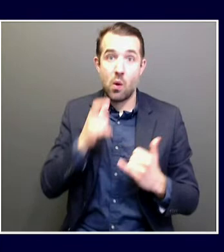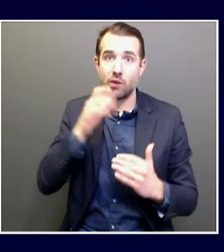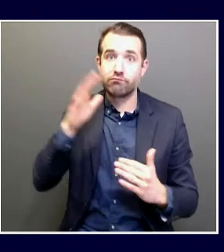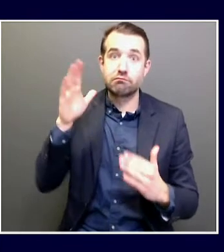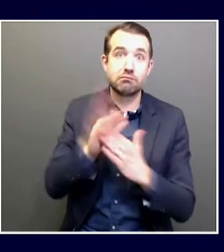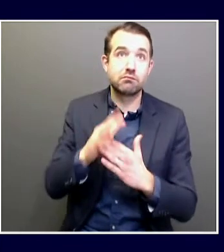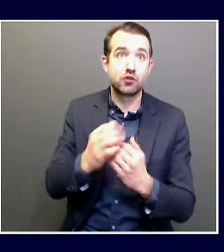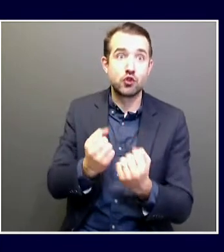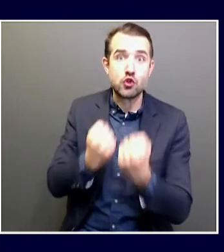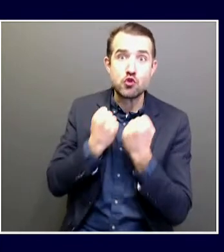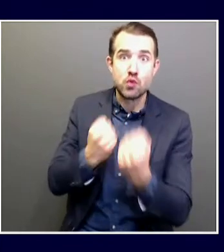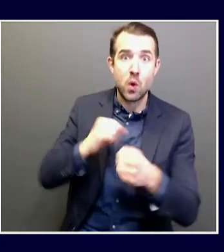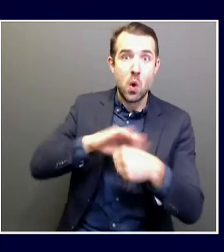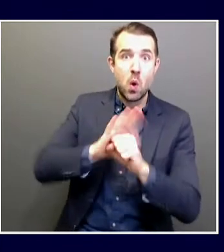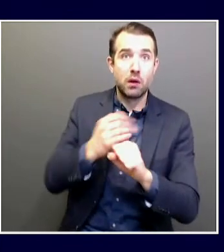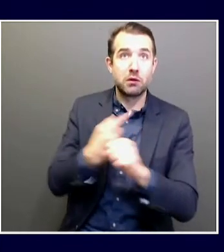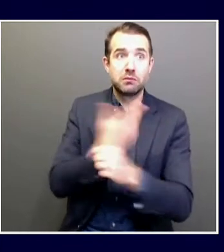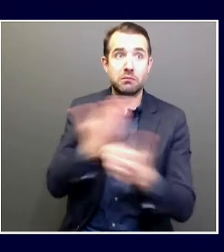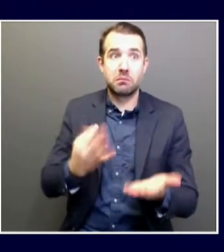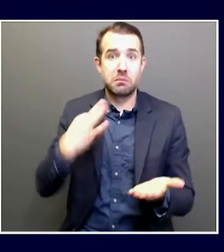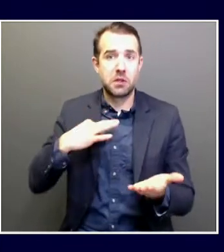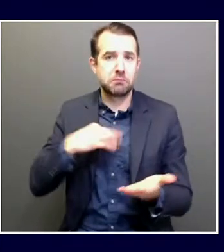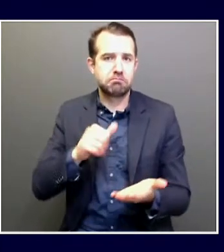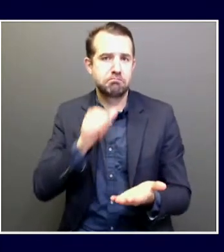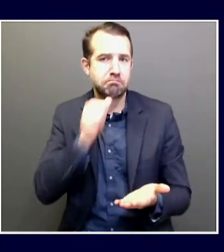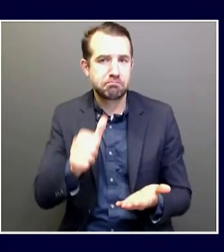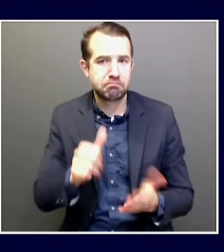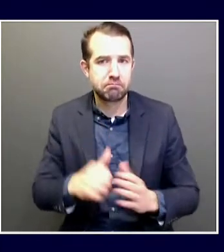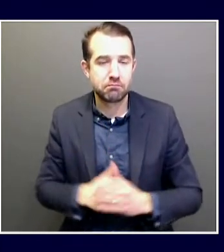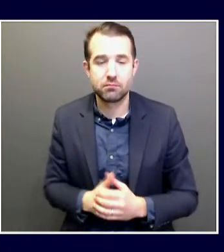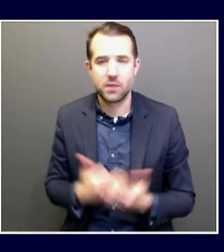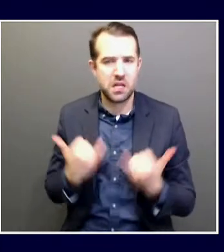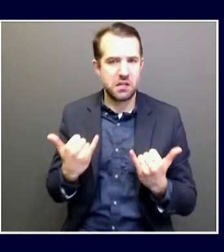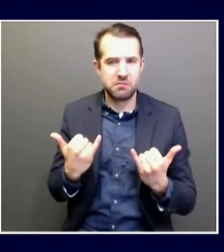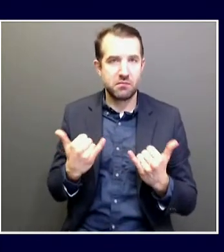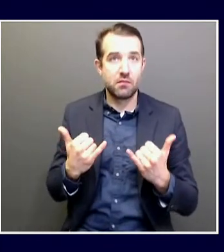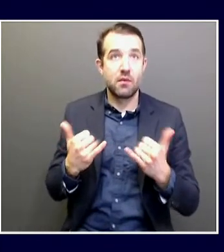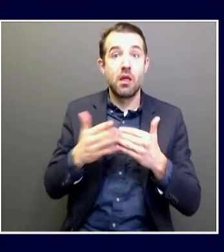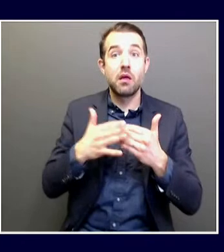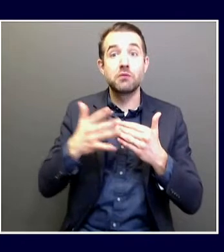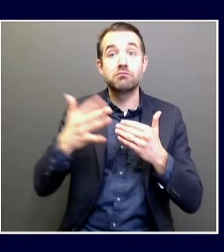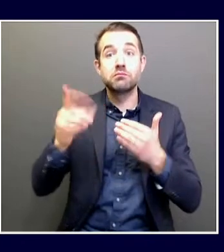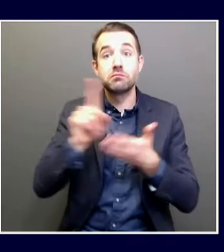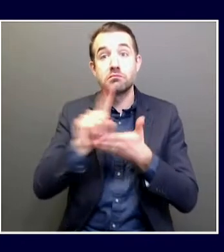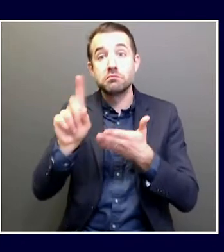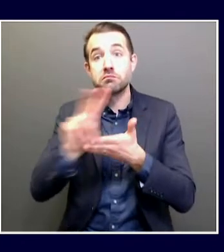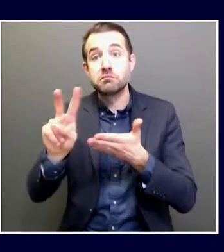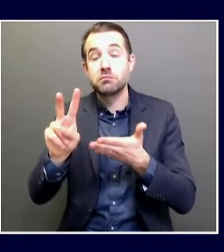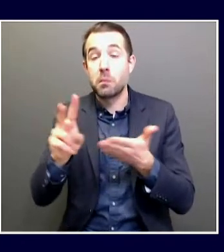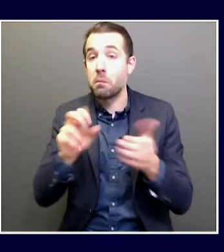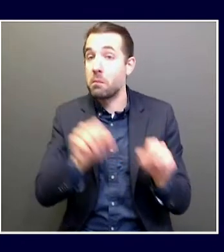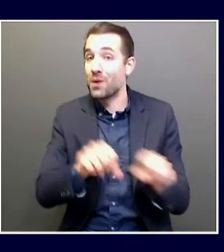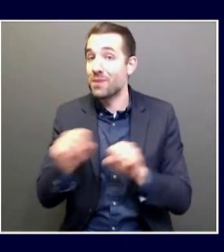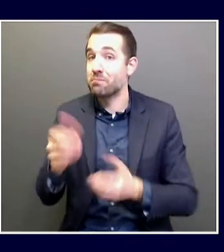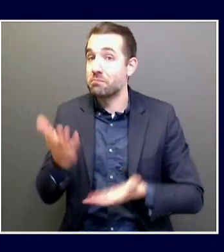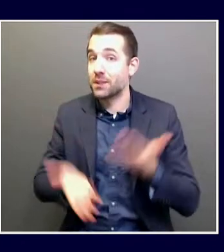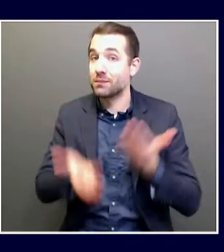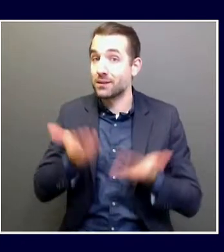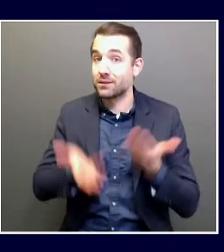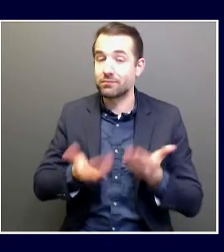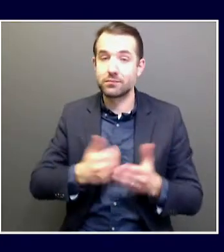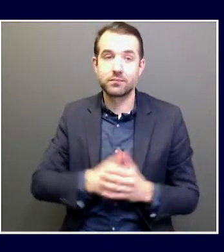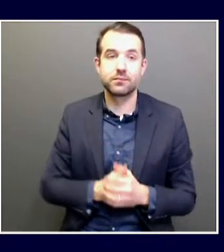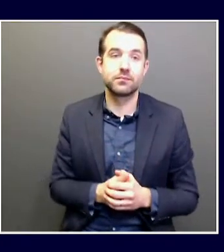variant of over the next few weeks. Now, the bottom line with Omicron is that right now, based on what we know,